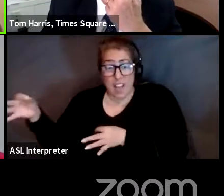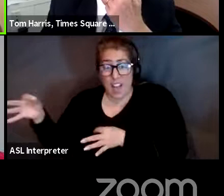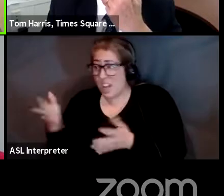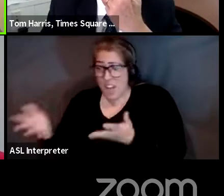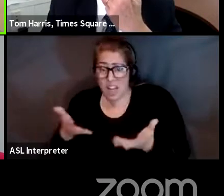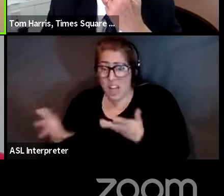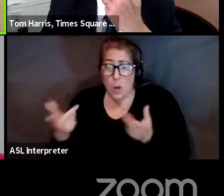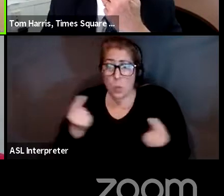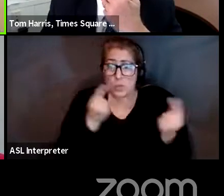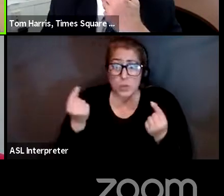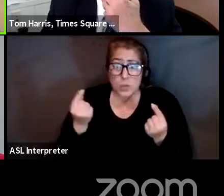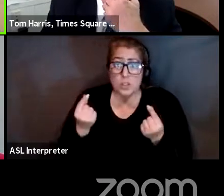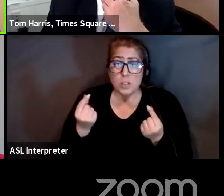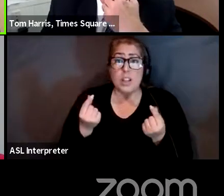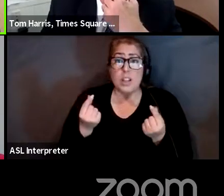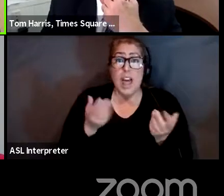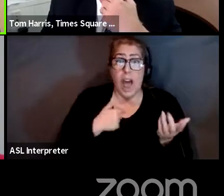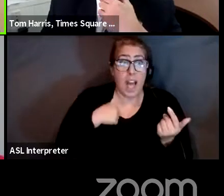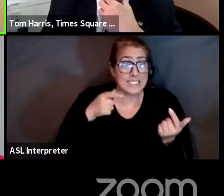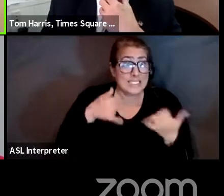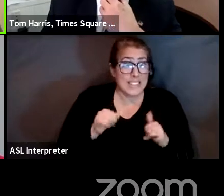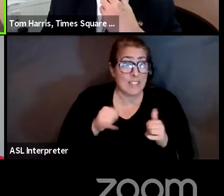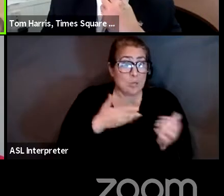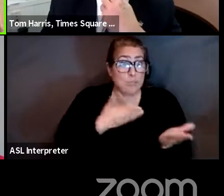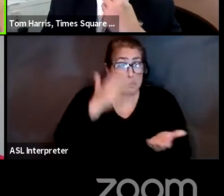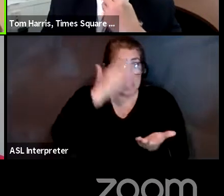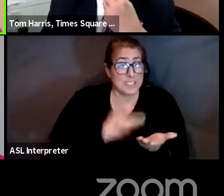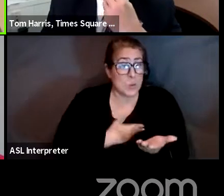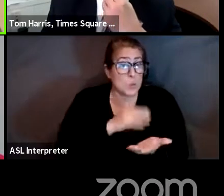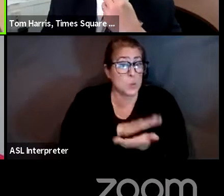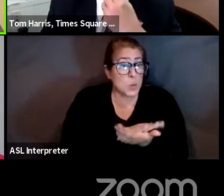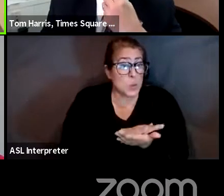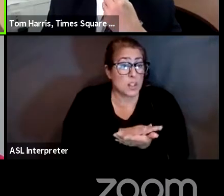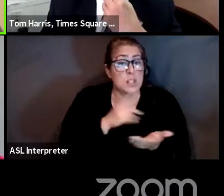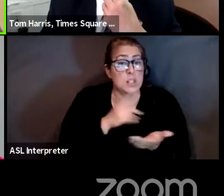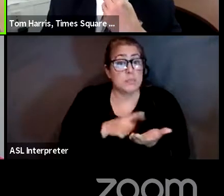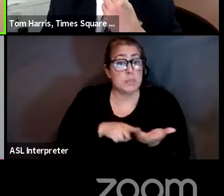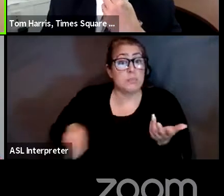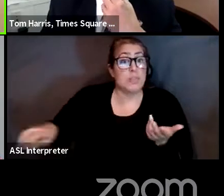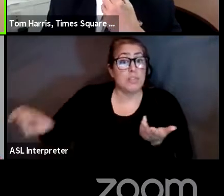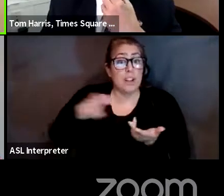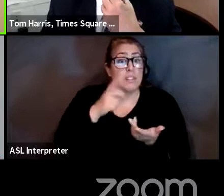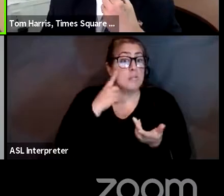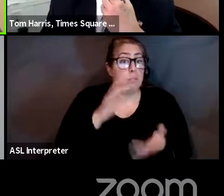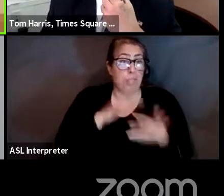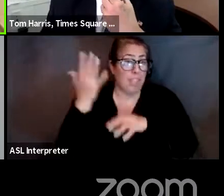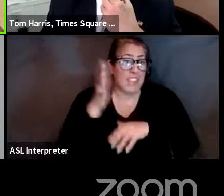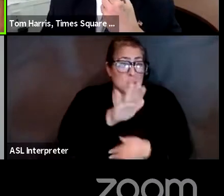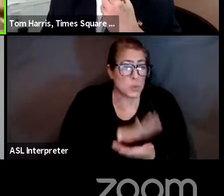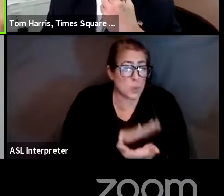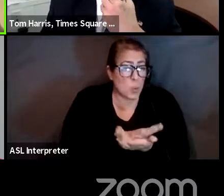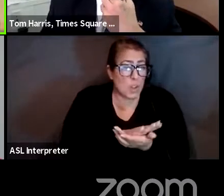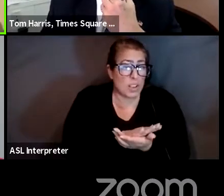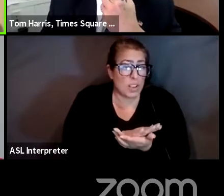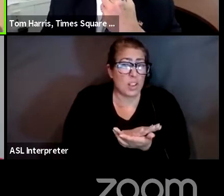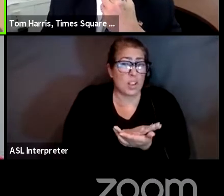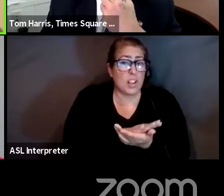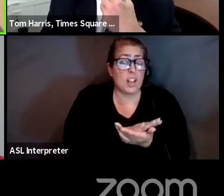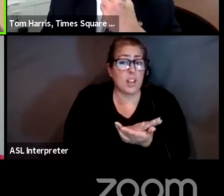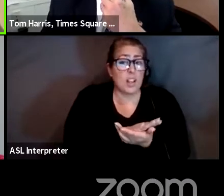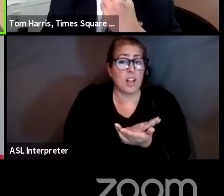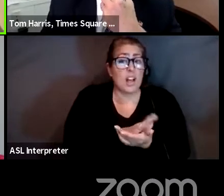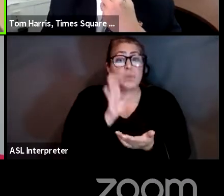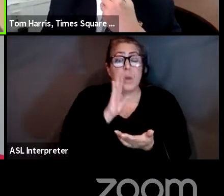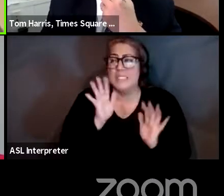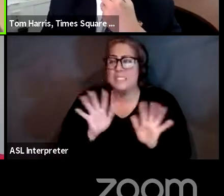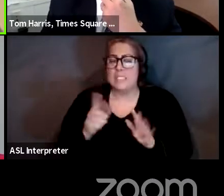to return, bring him to school. There were times when the moving around would interrupt his school. So I would end up saying, let me leave